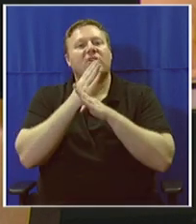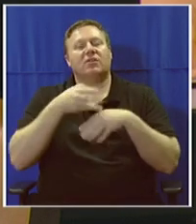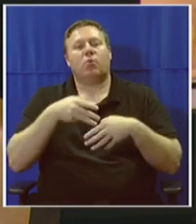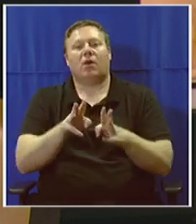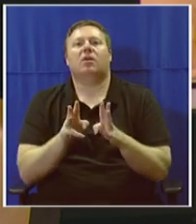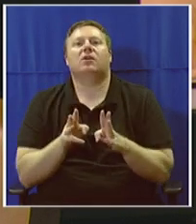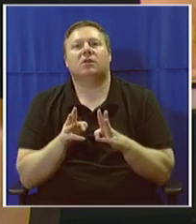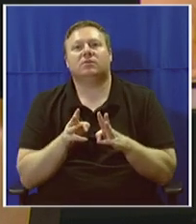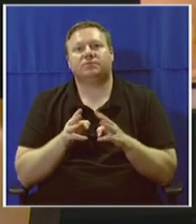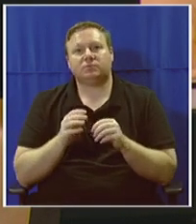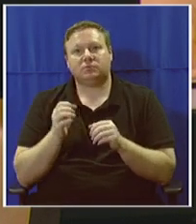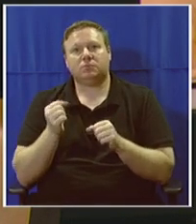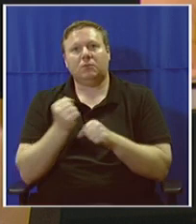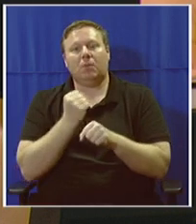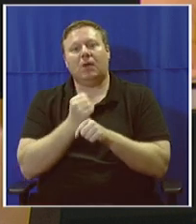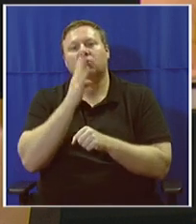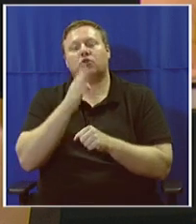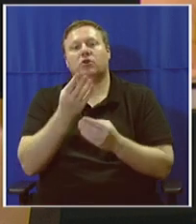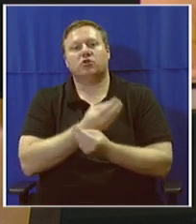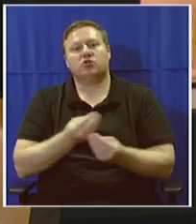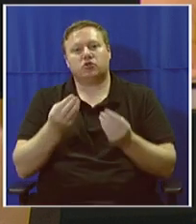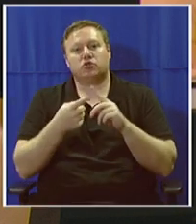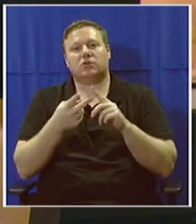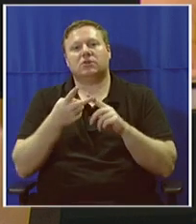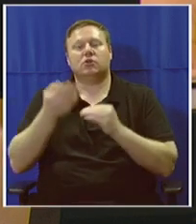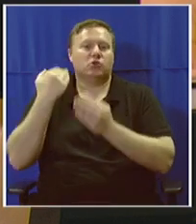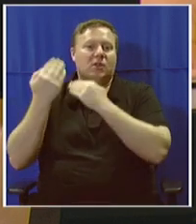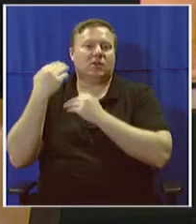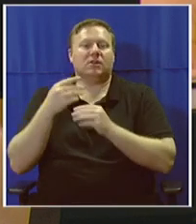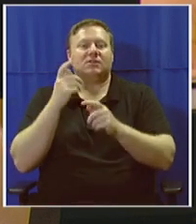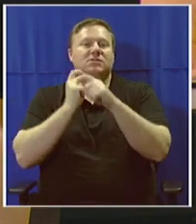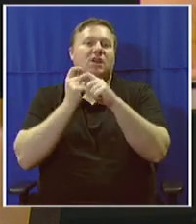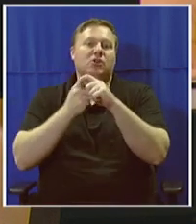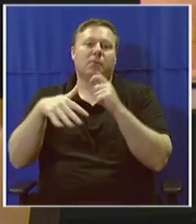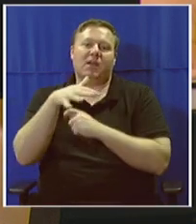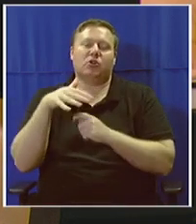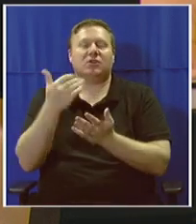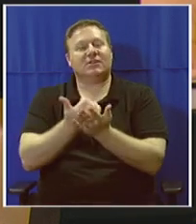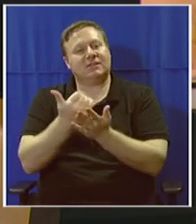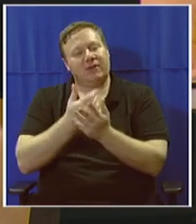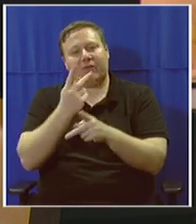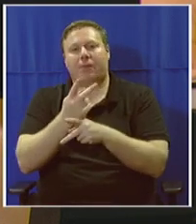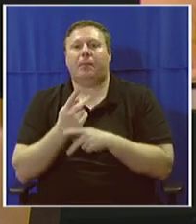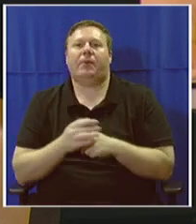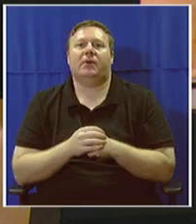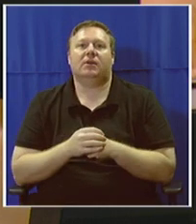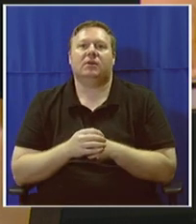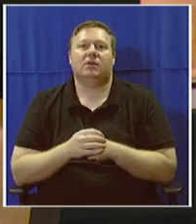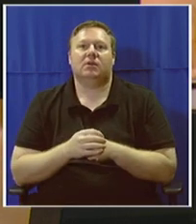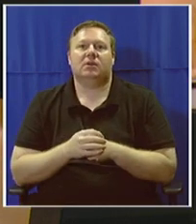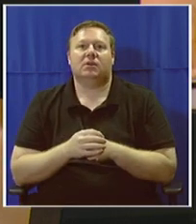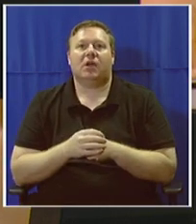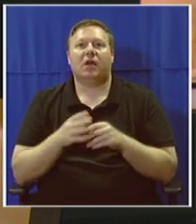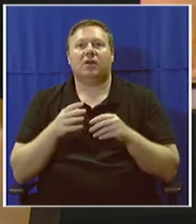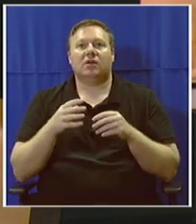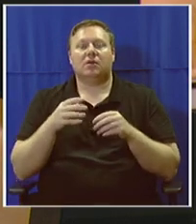mechanisms to ensure that our children and residents in informal settlements are kept safe and to hold accountable